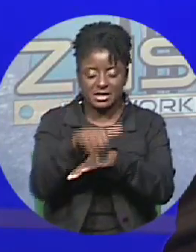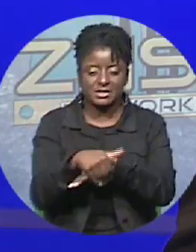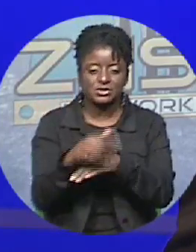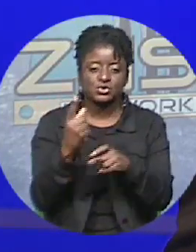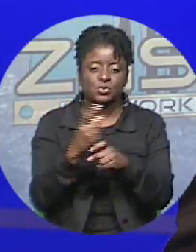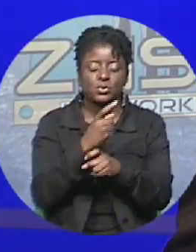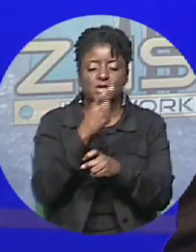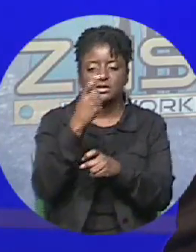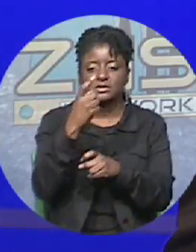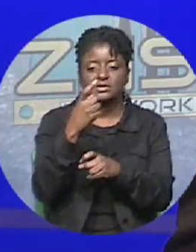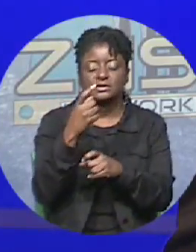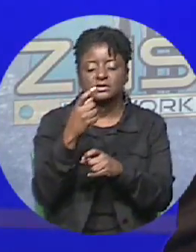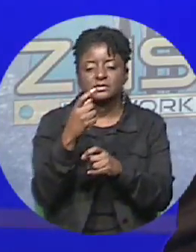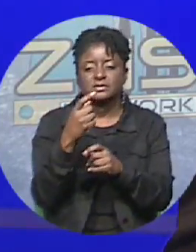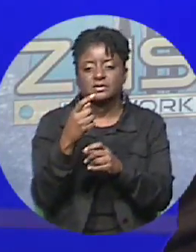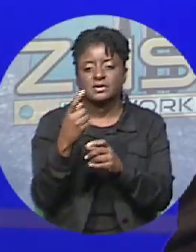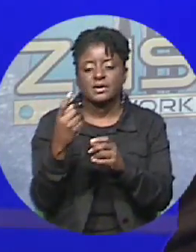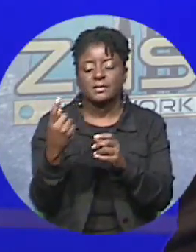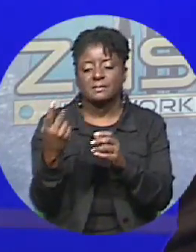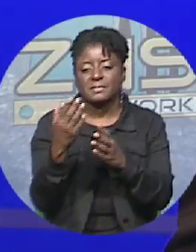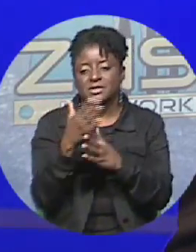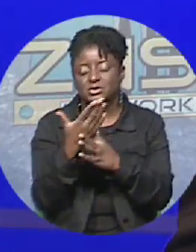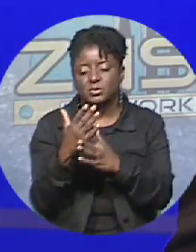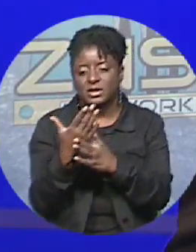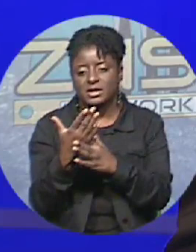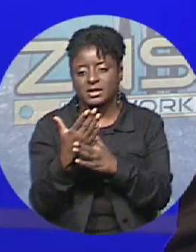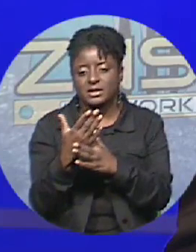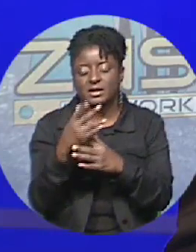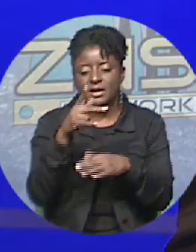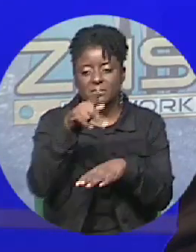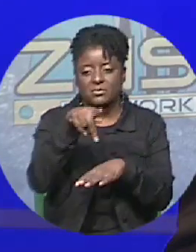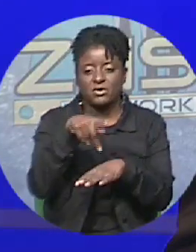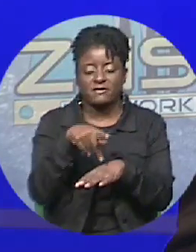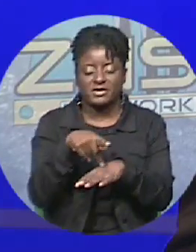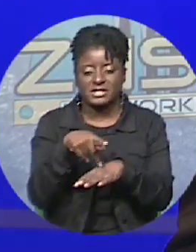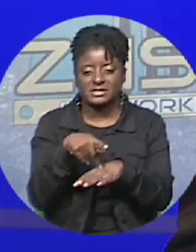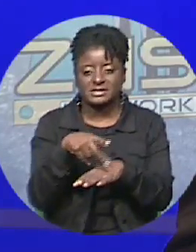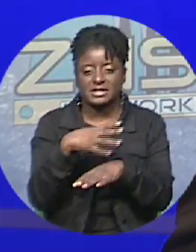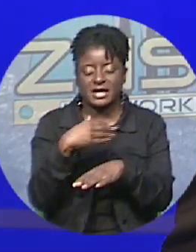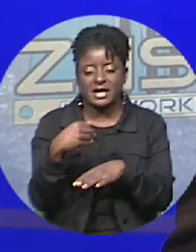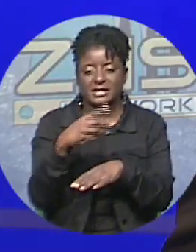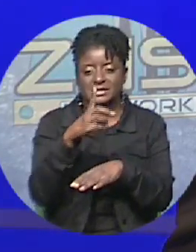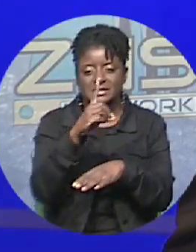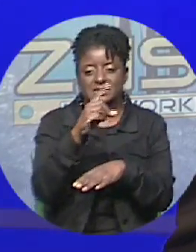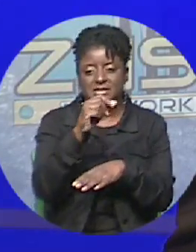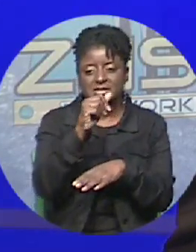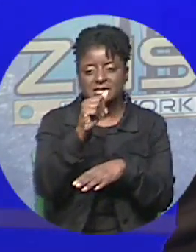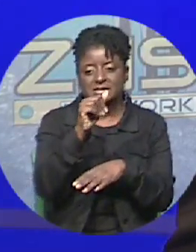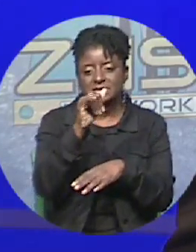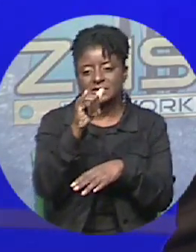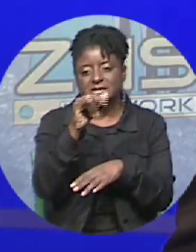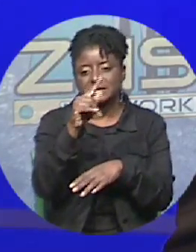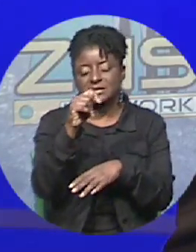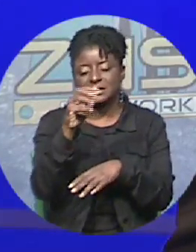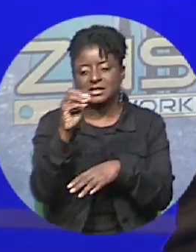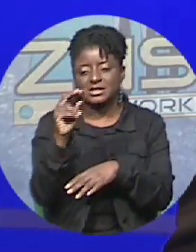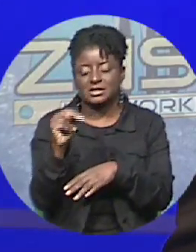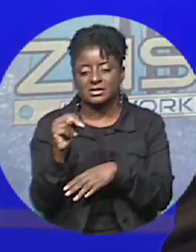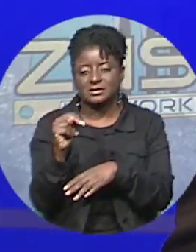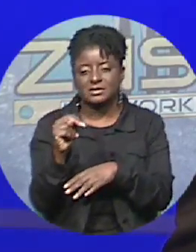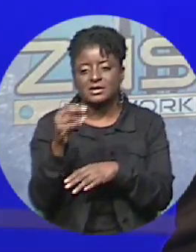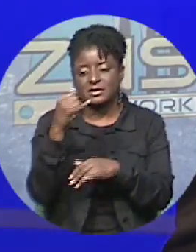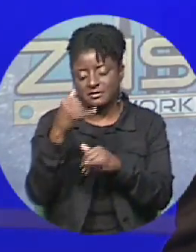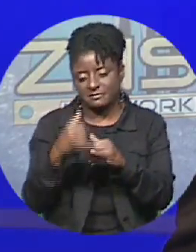TV, which is a matchup between 6th-seed Providence and 11th-seeded Dayton. As for the final behemoth in the